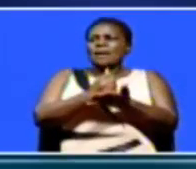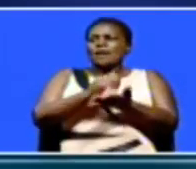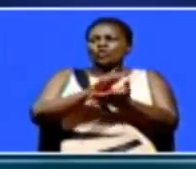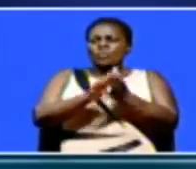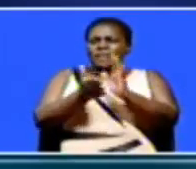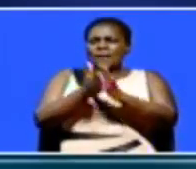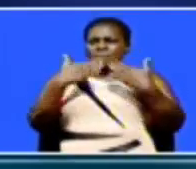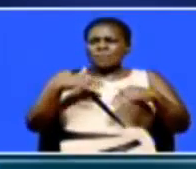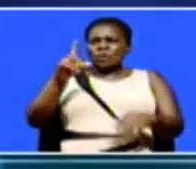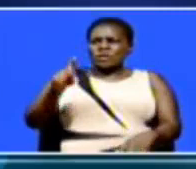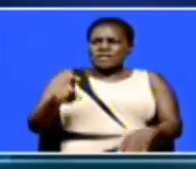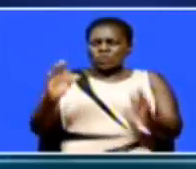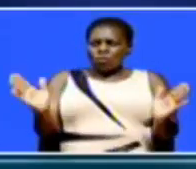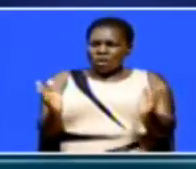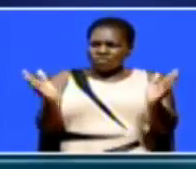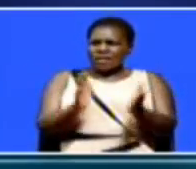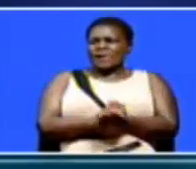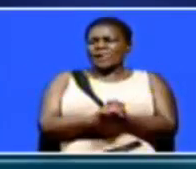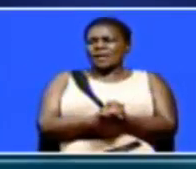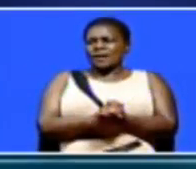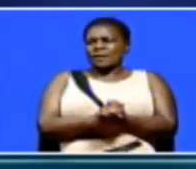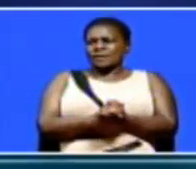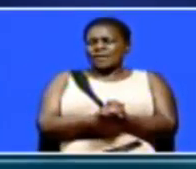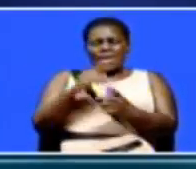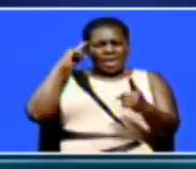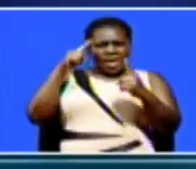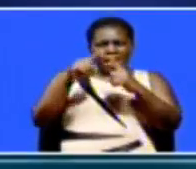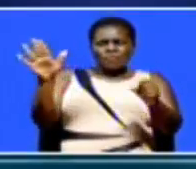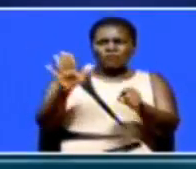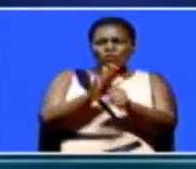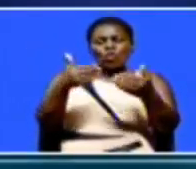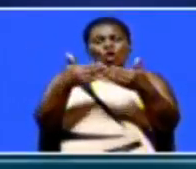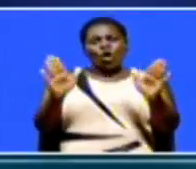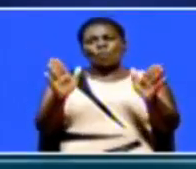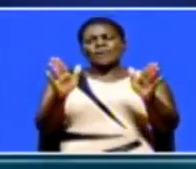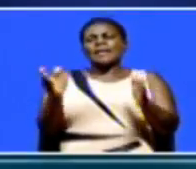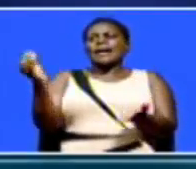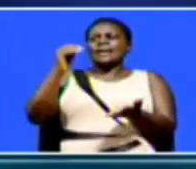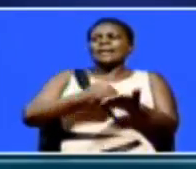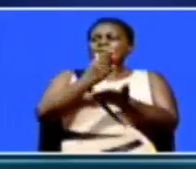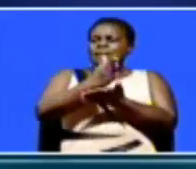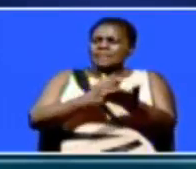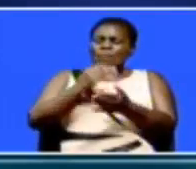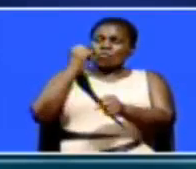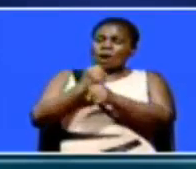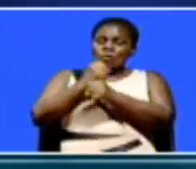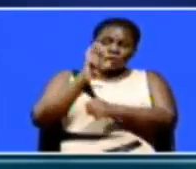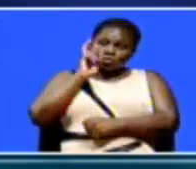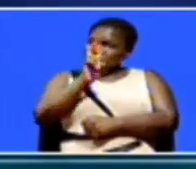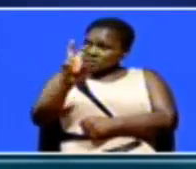become people who need welfare. It's a whole purpose of reopening these places and some of the work that you